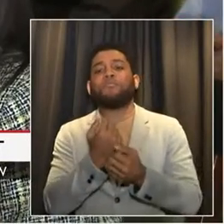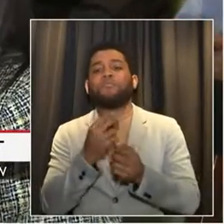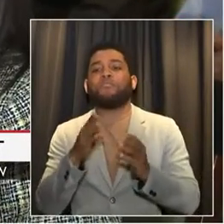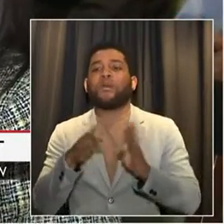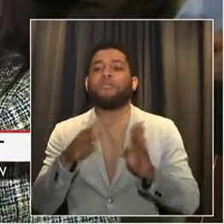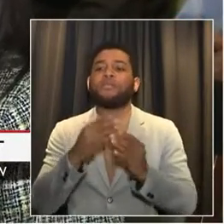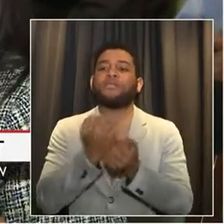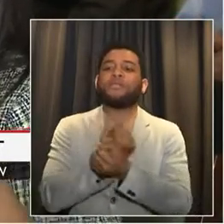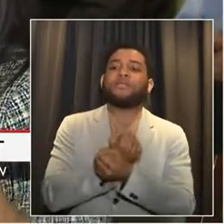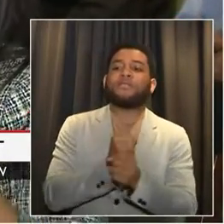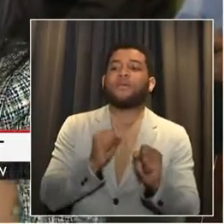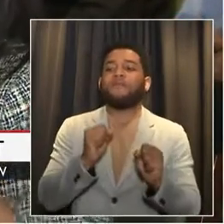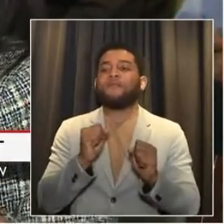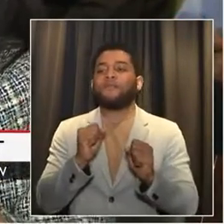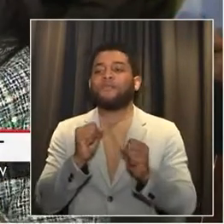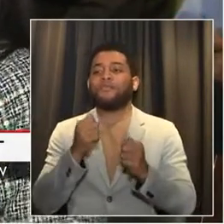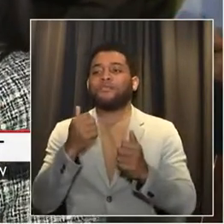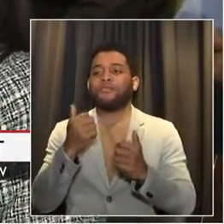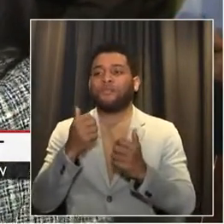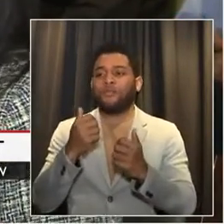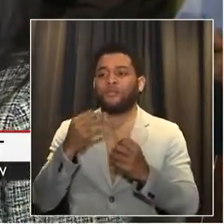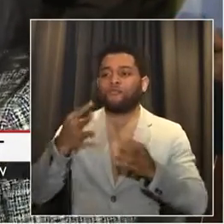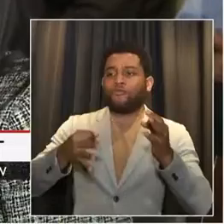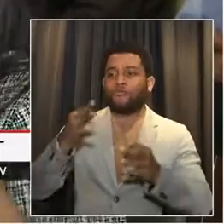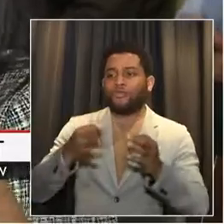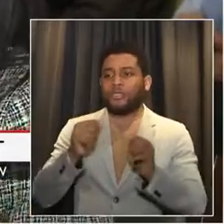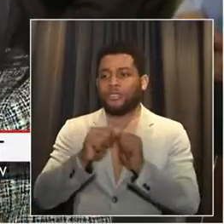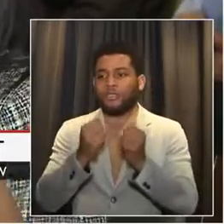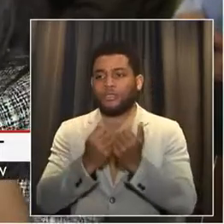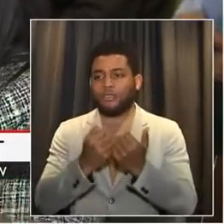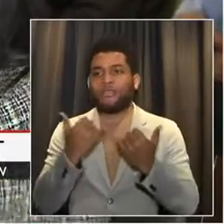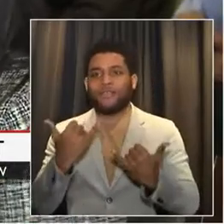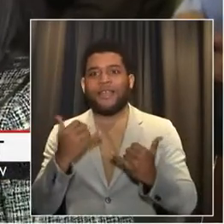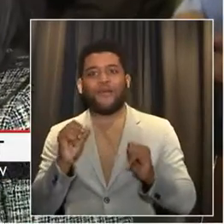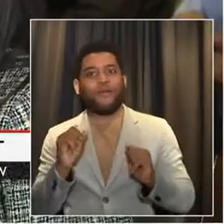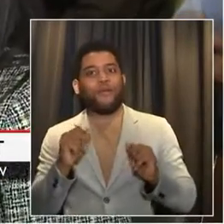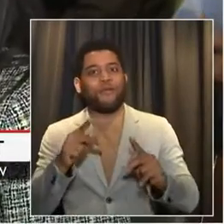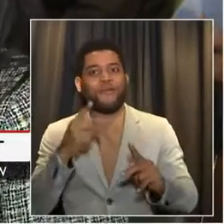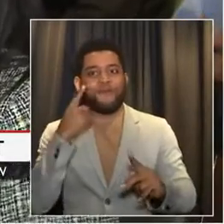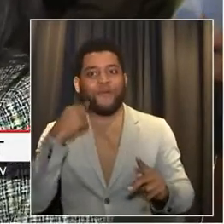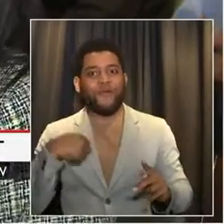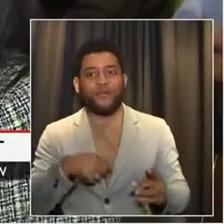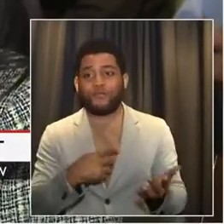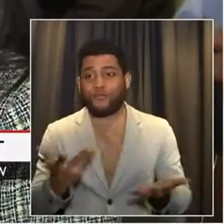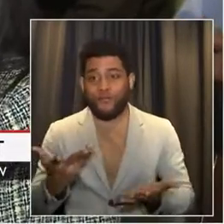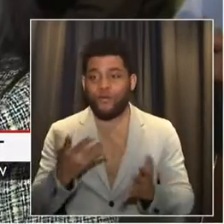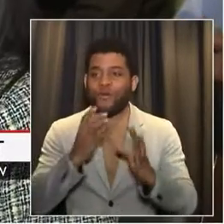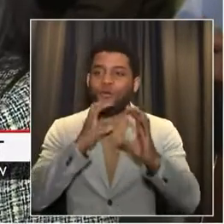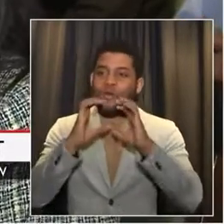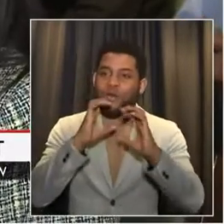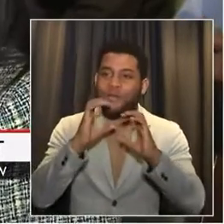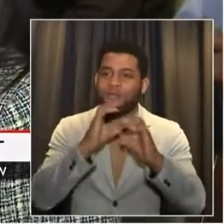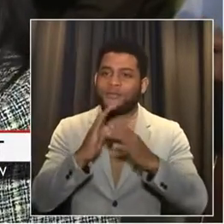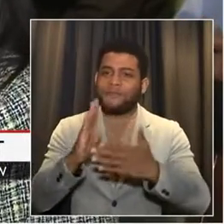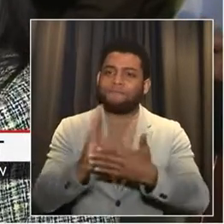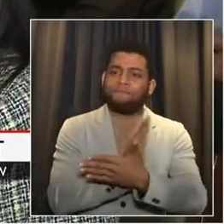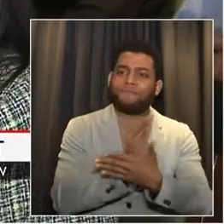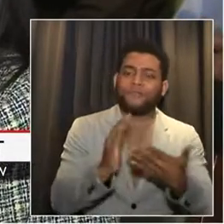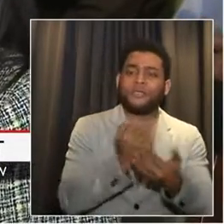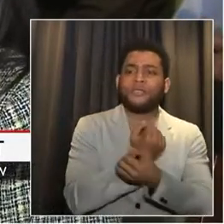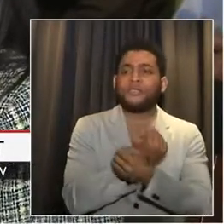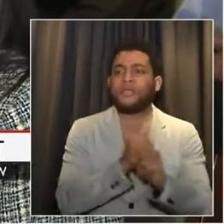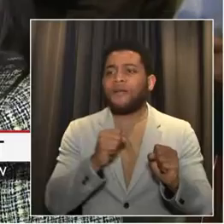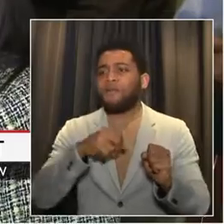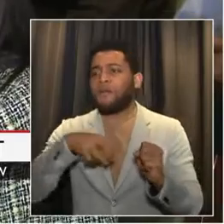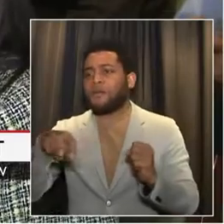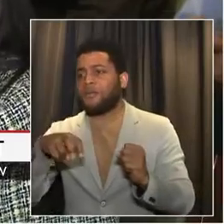an opportunity for us to have better communication across between safe passage VIs. Some of the people you see in school are one's leadership